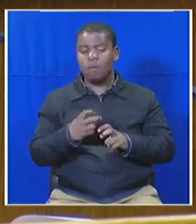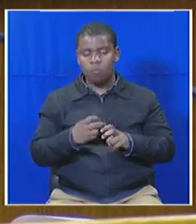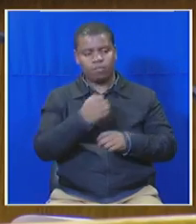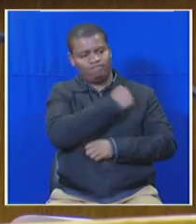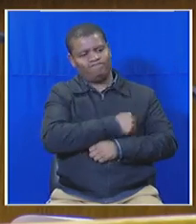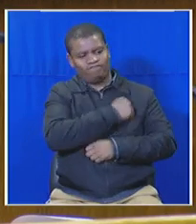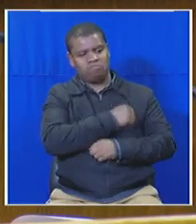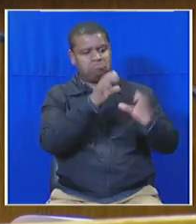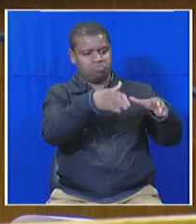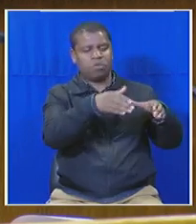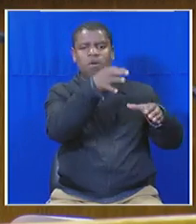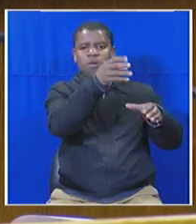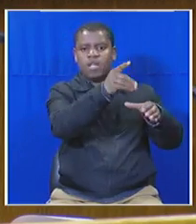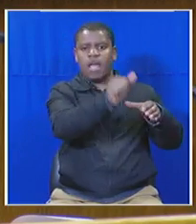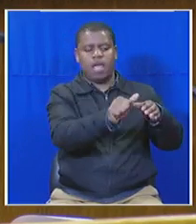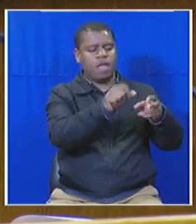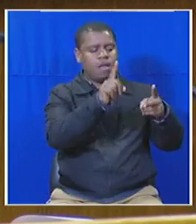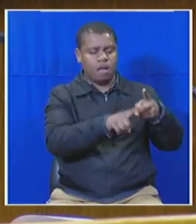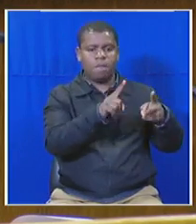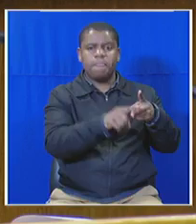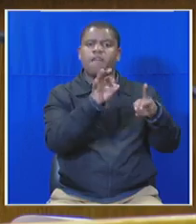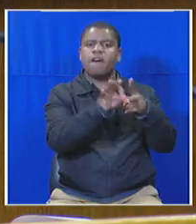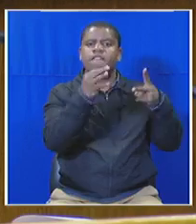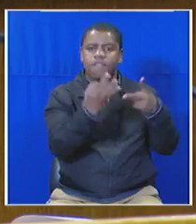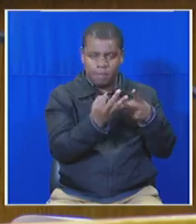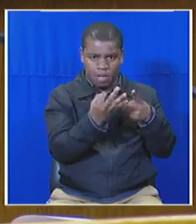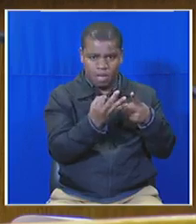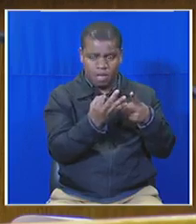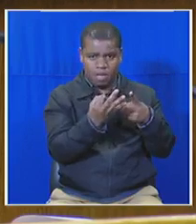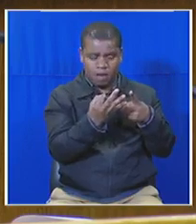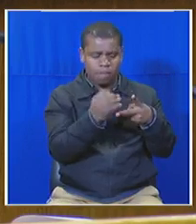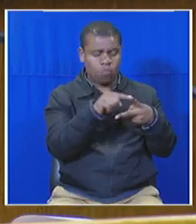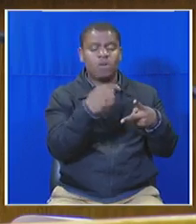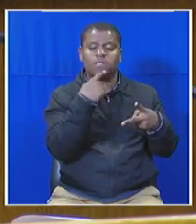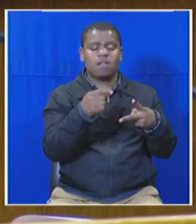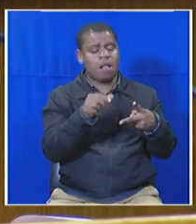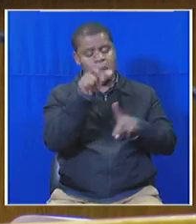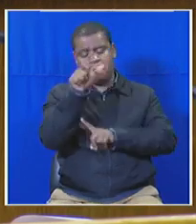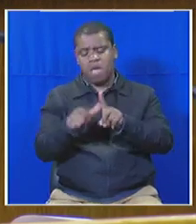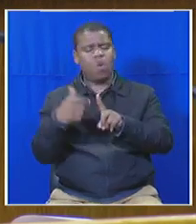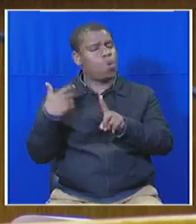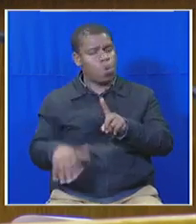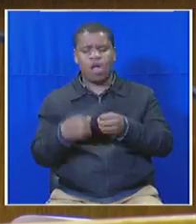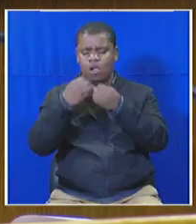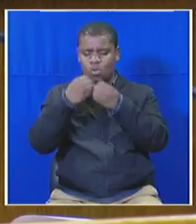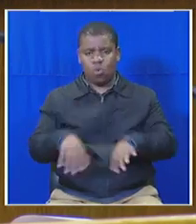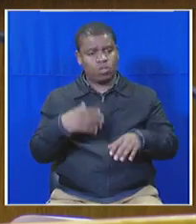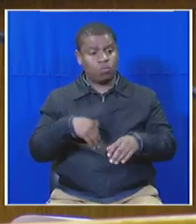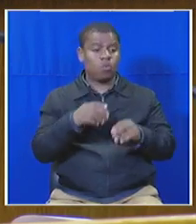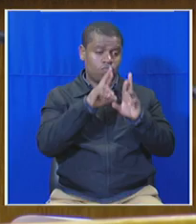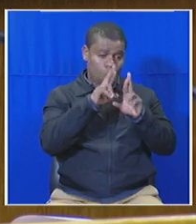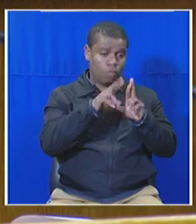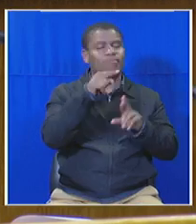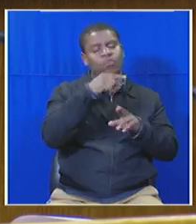Democratic Alliance. You have lost a man of measure, and we trust you have learned from him. We